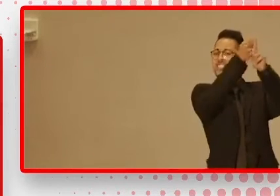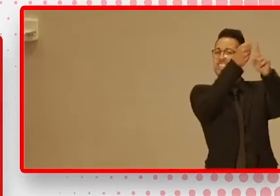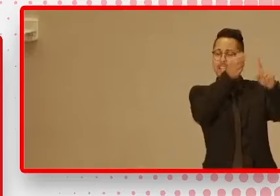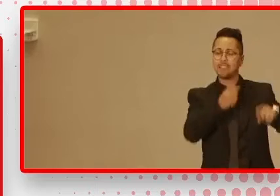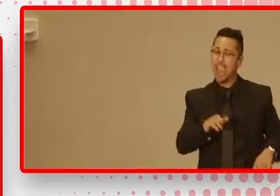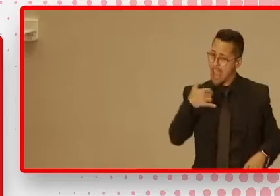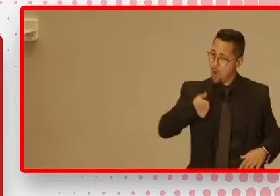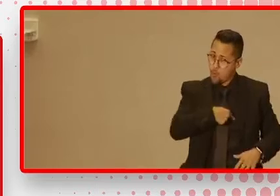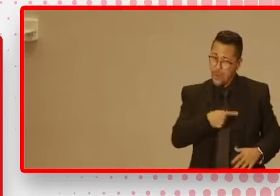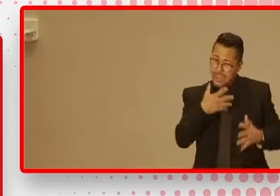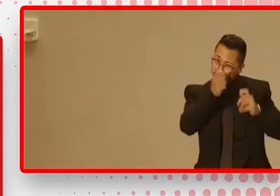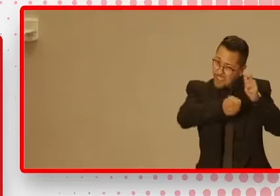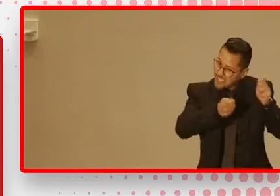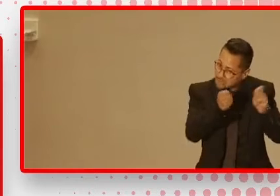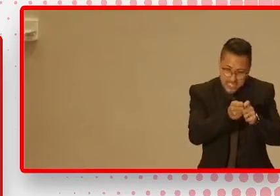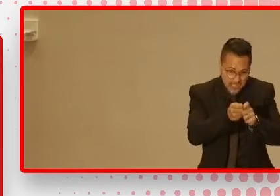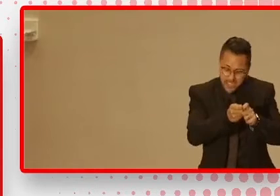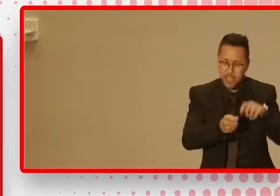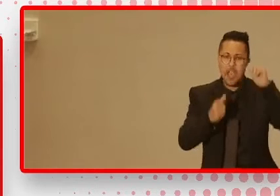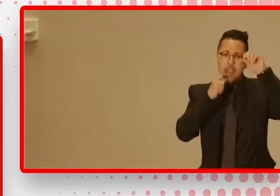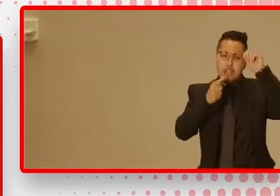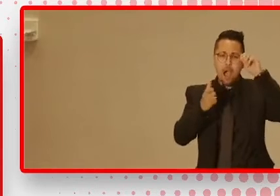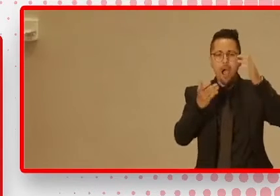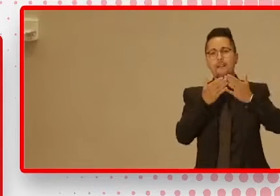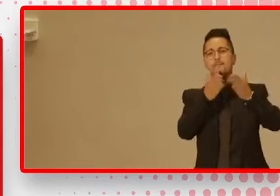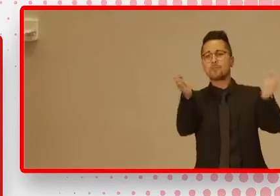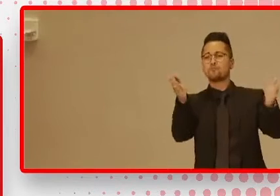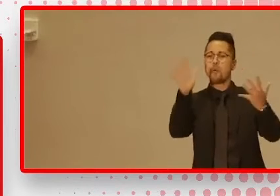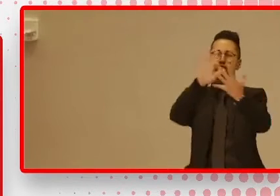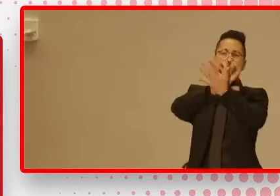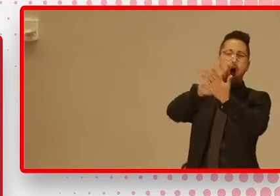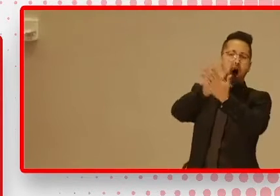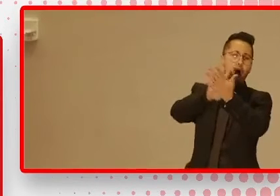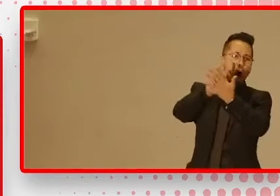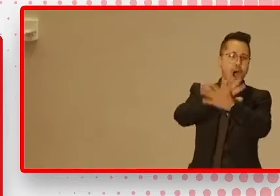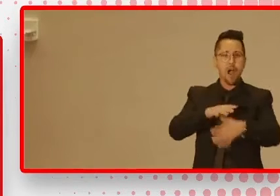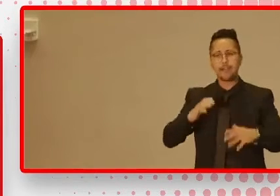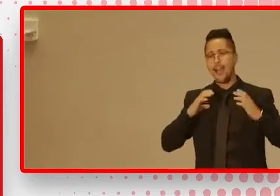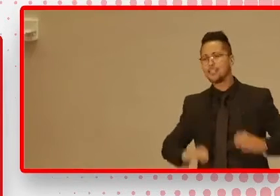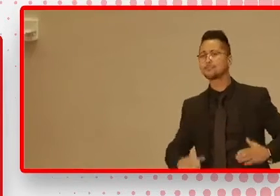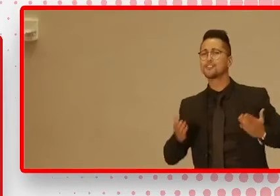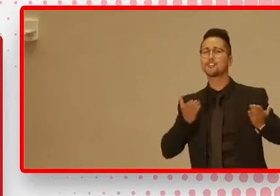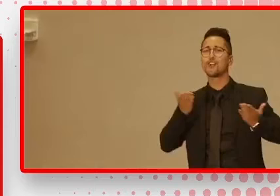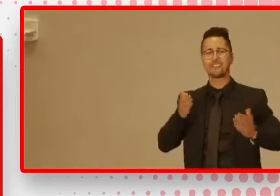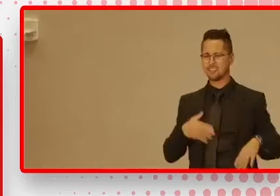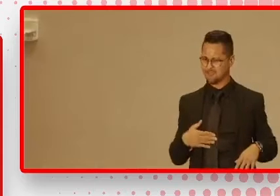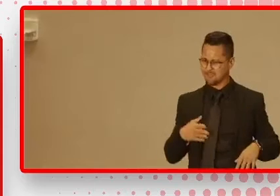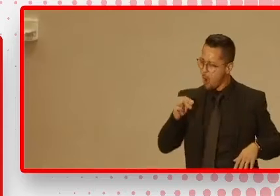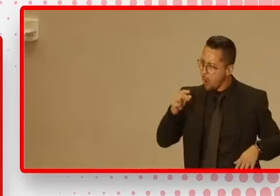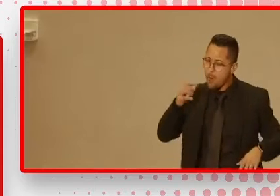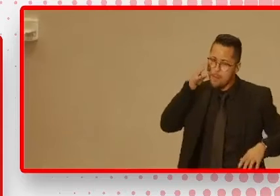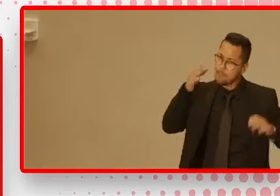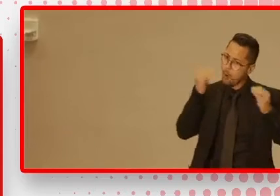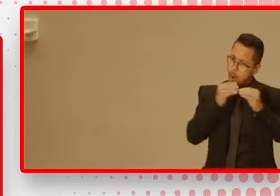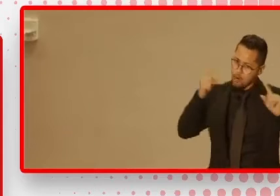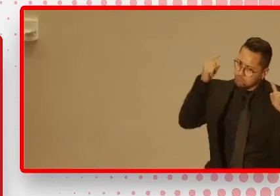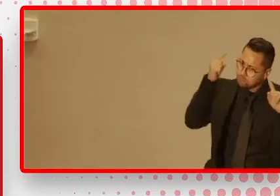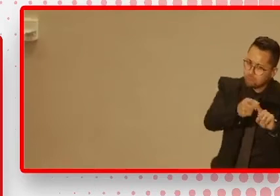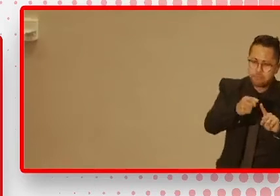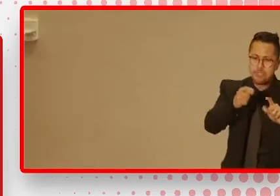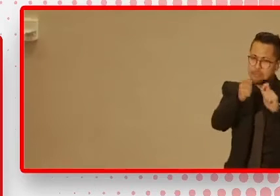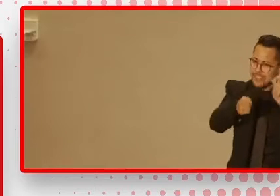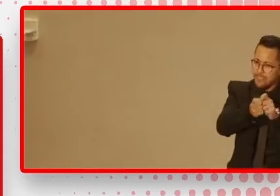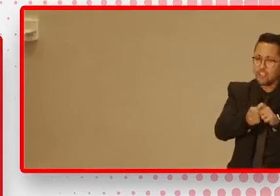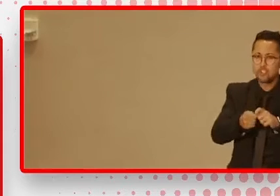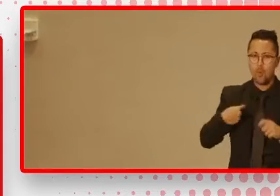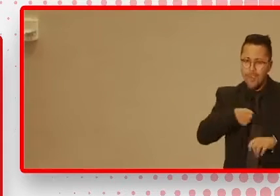specific. So it's not this broad customer service. It's going to get more narrow to that so that we can really focus in on